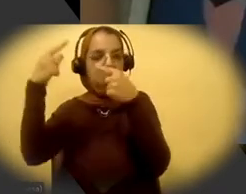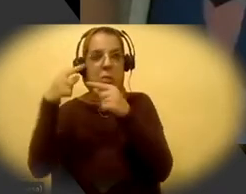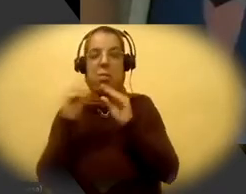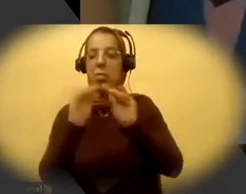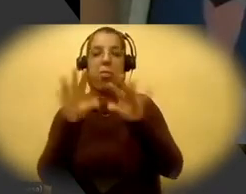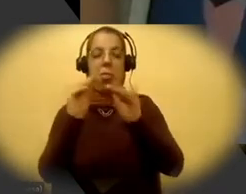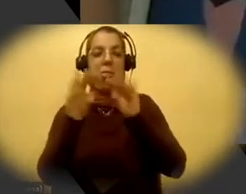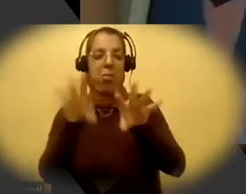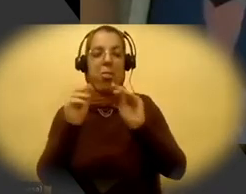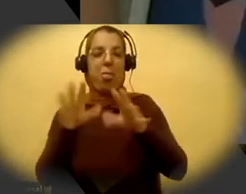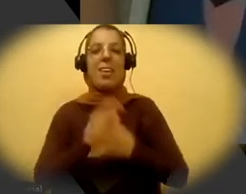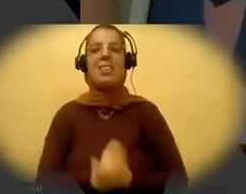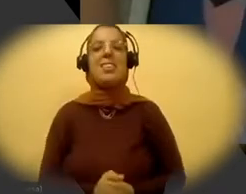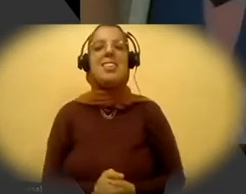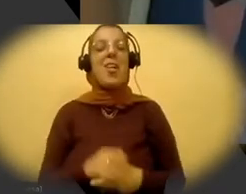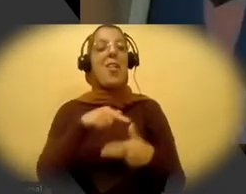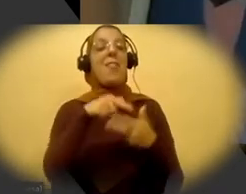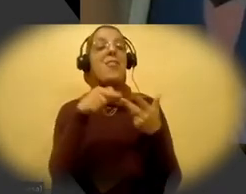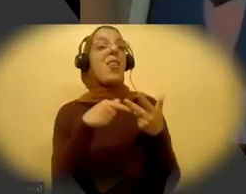yeah.